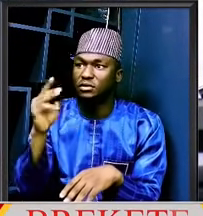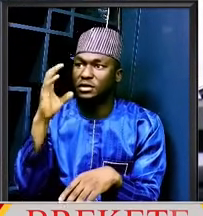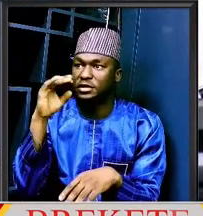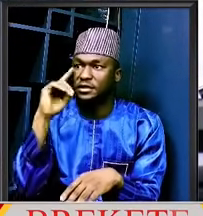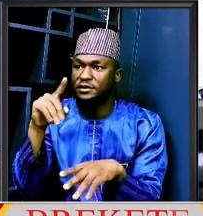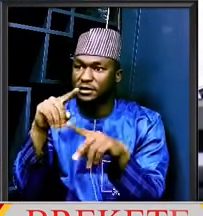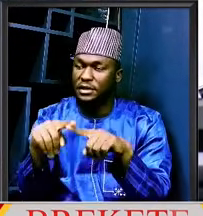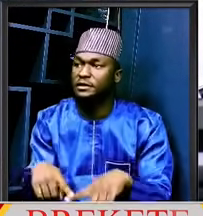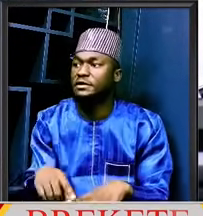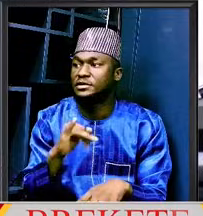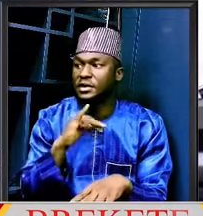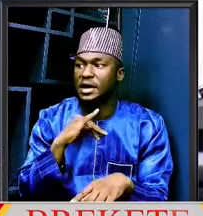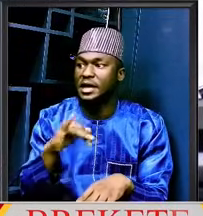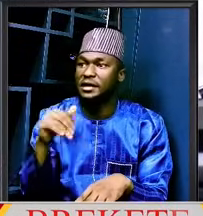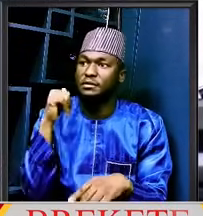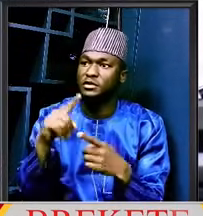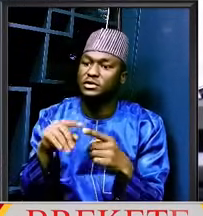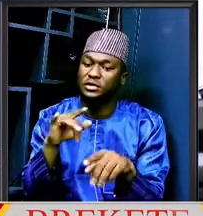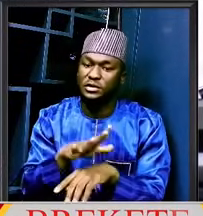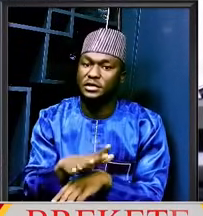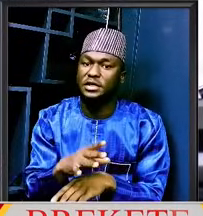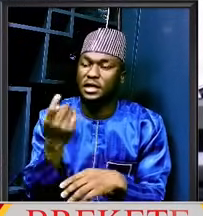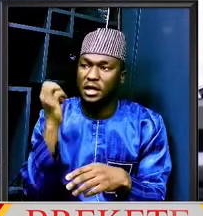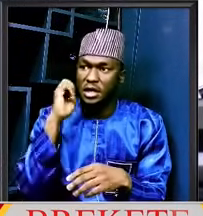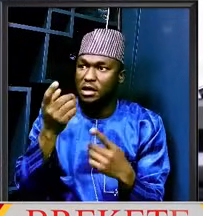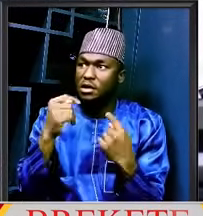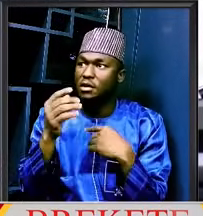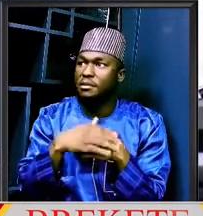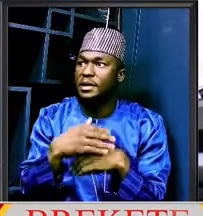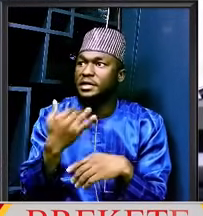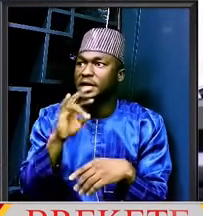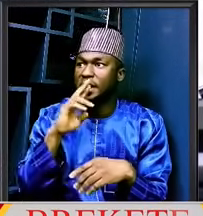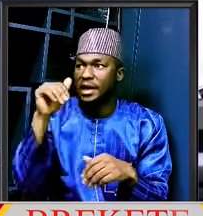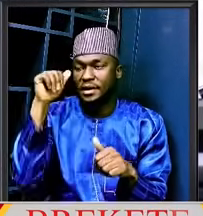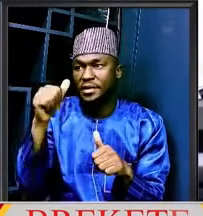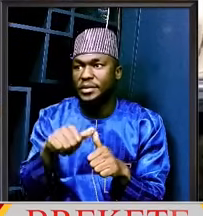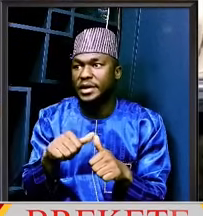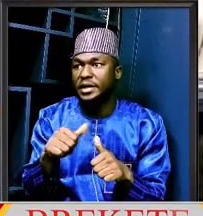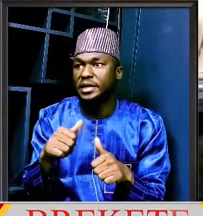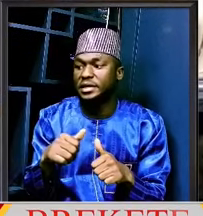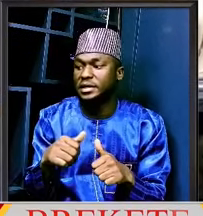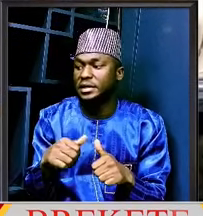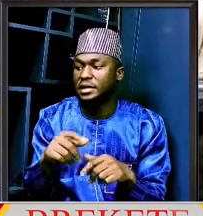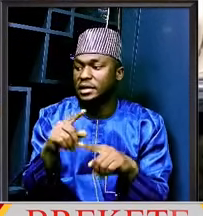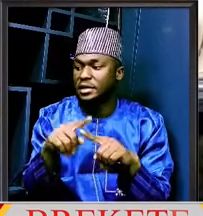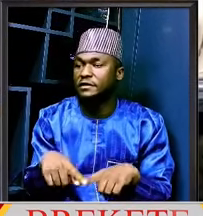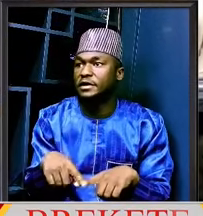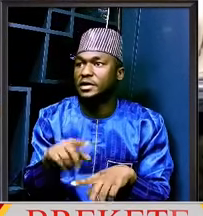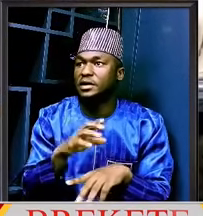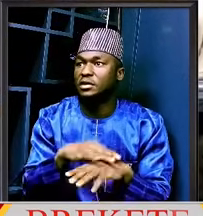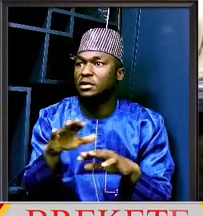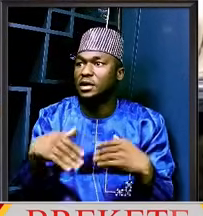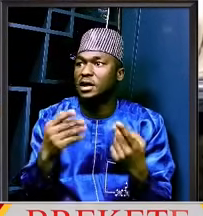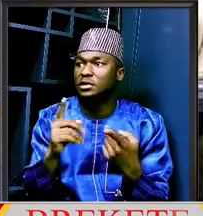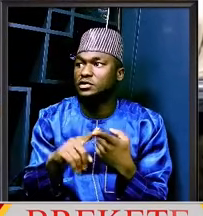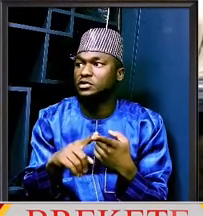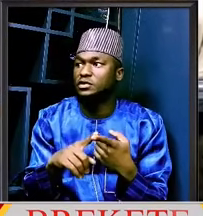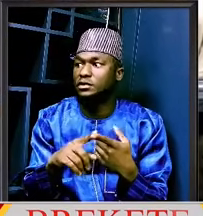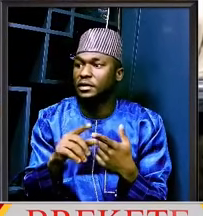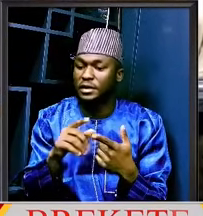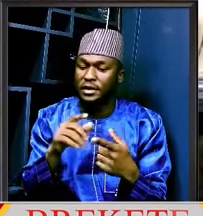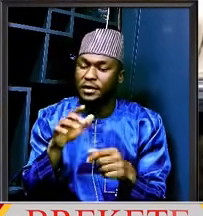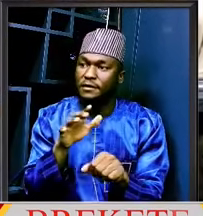man. So I did not send it. We came back. So they were remanded pending when do we fulfill their